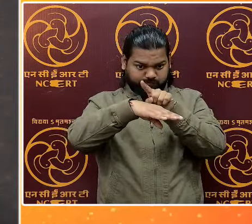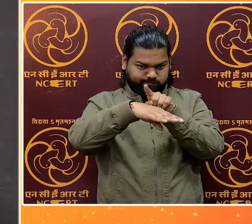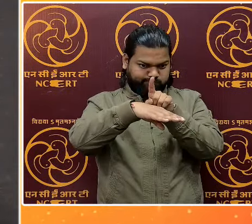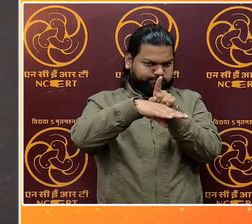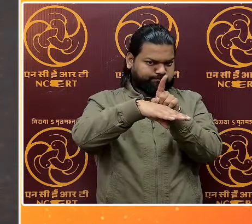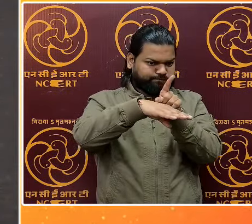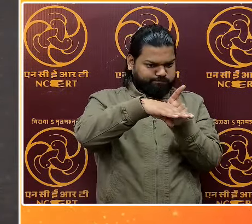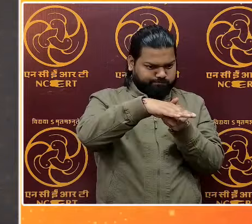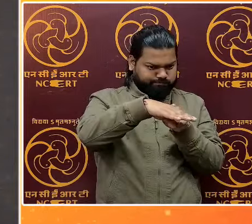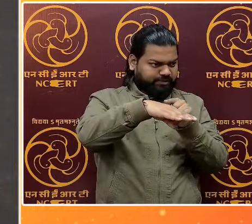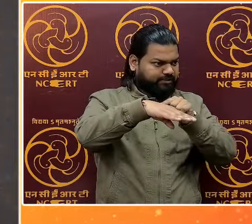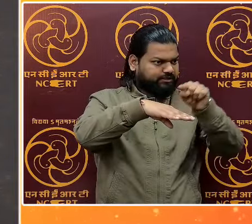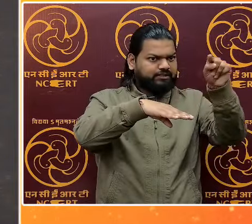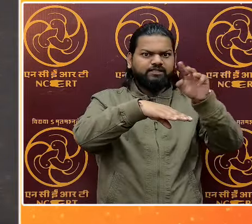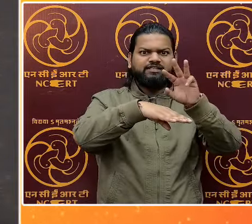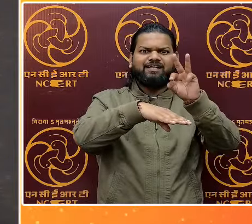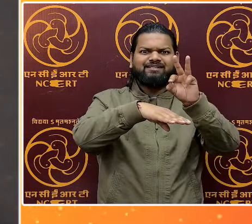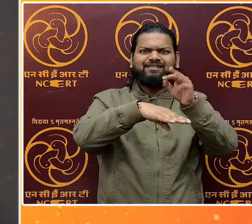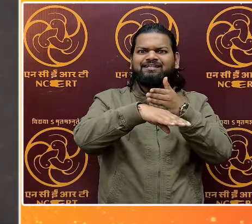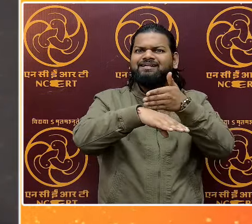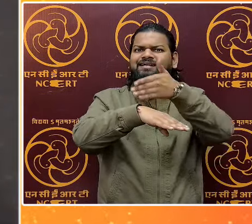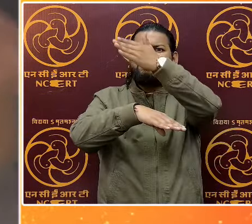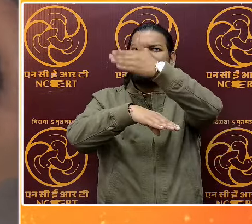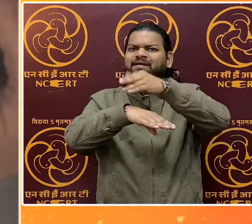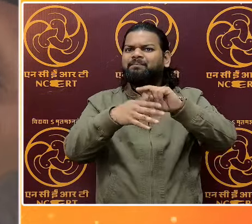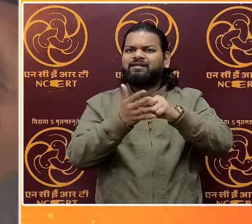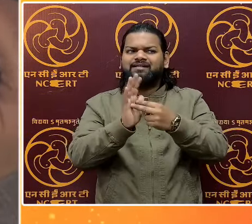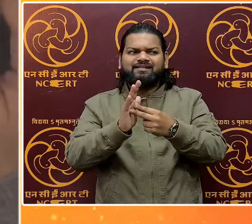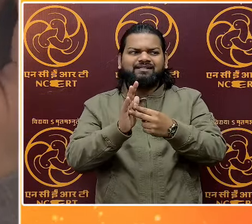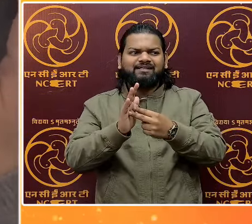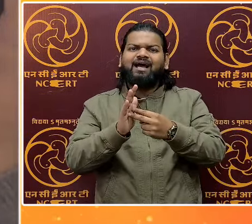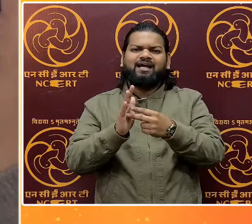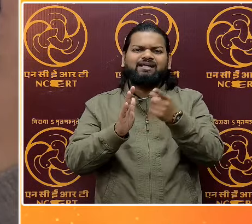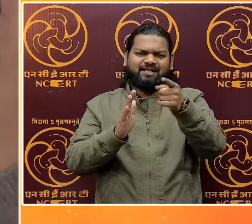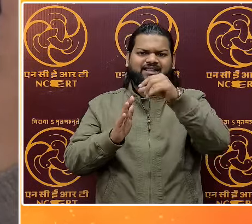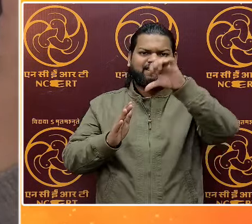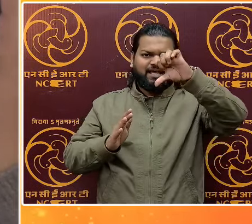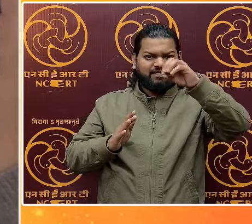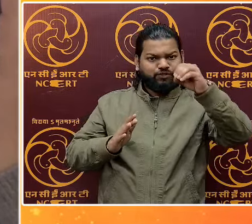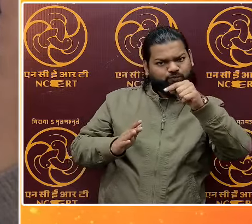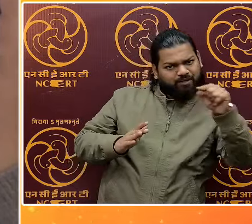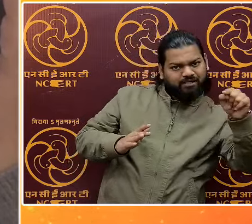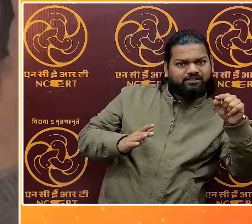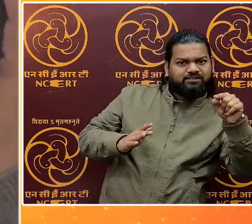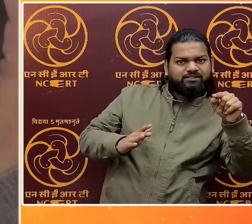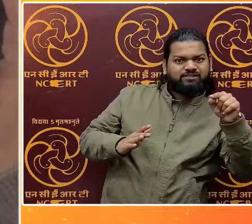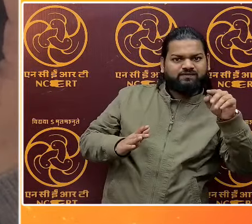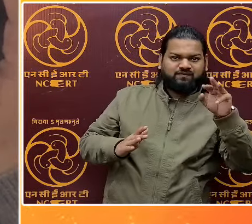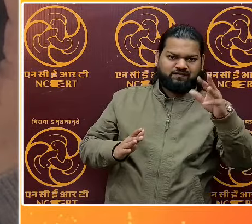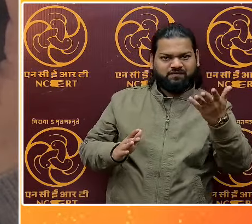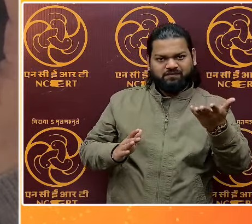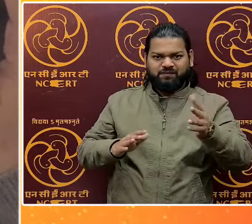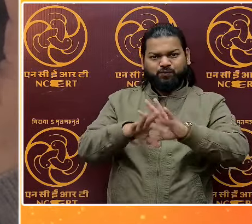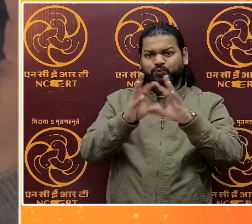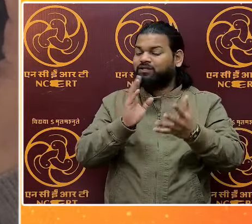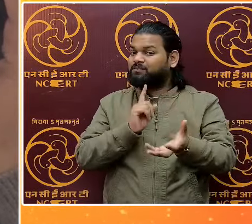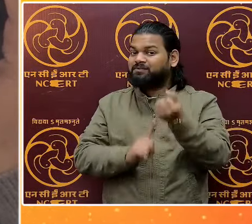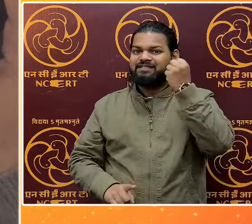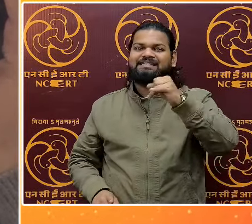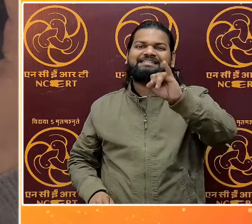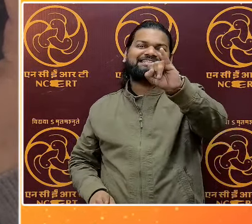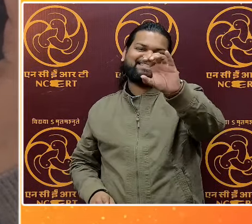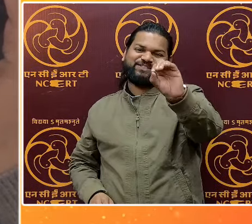very simple calculation. What will be this angle? We subtract these two. Yes. And what do we get?